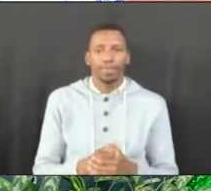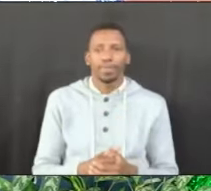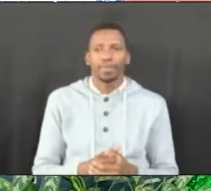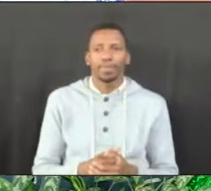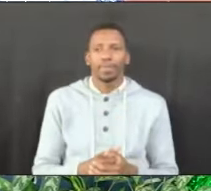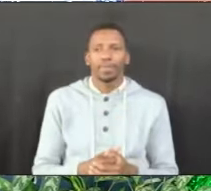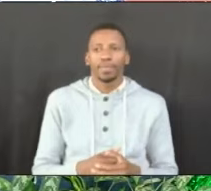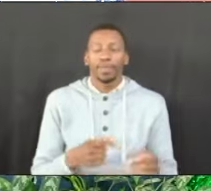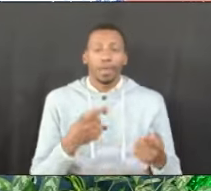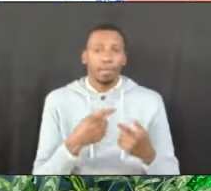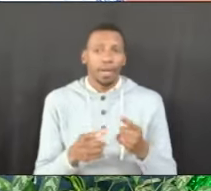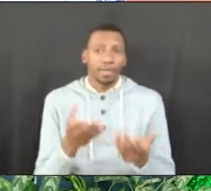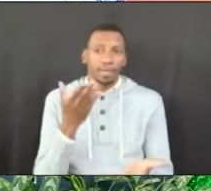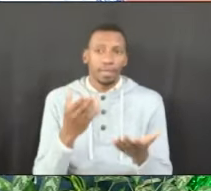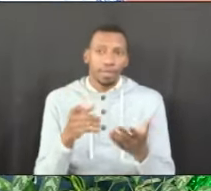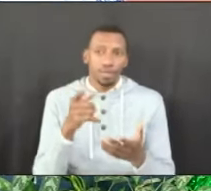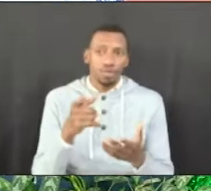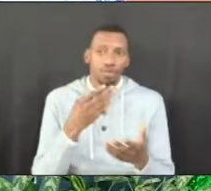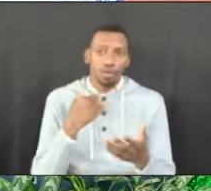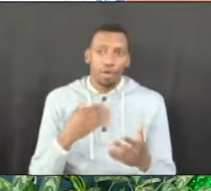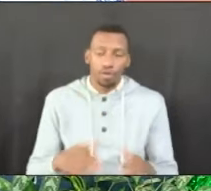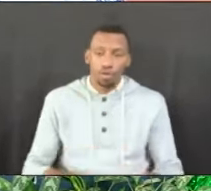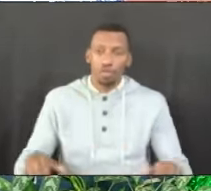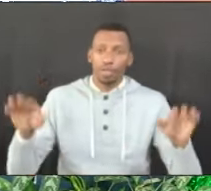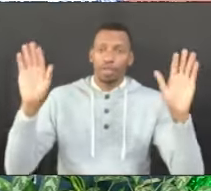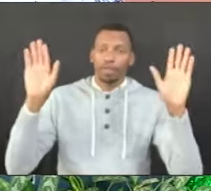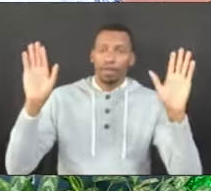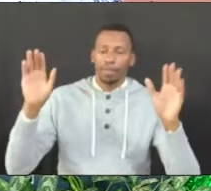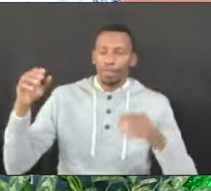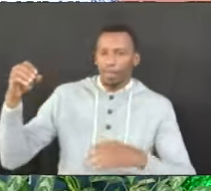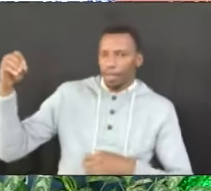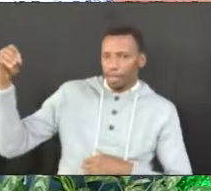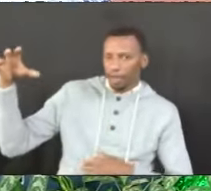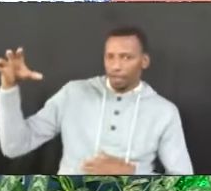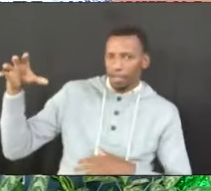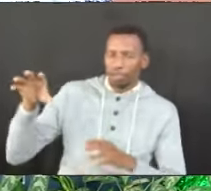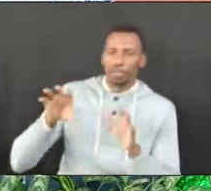But in case you are giving up, let's go to Revelation 7 verse 9.